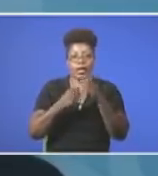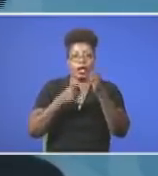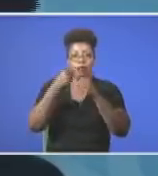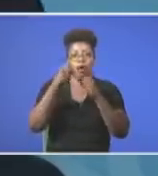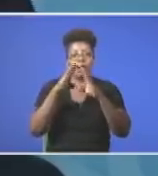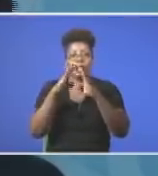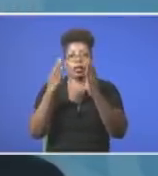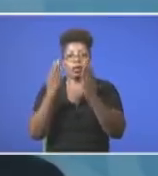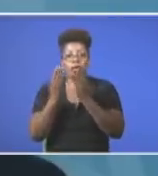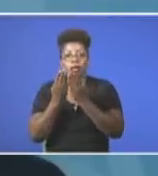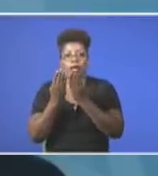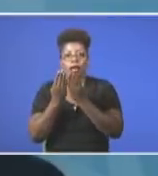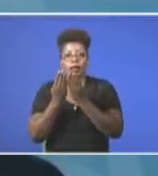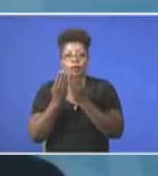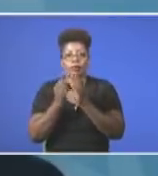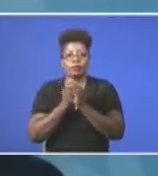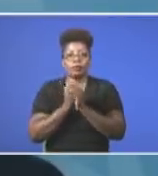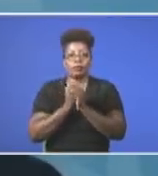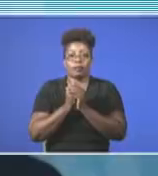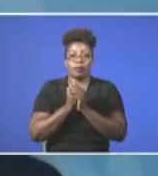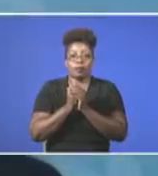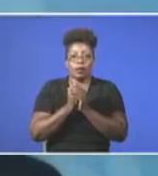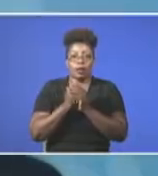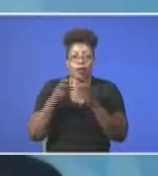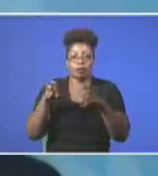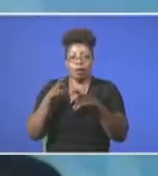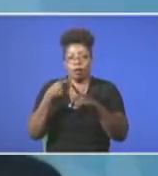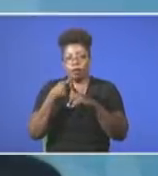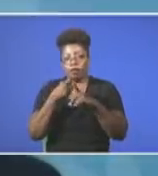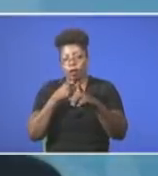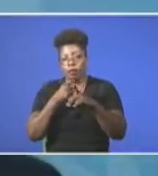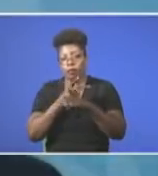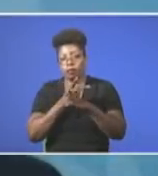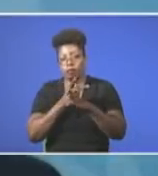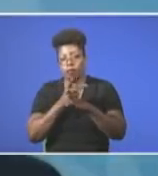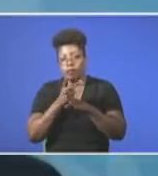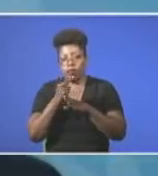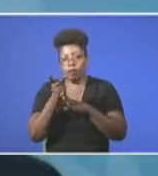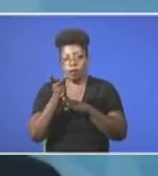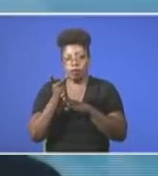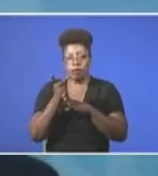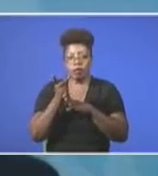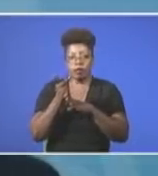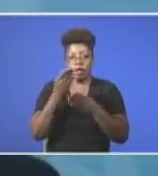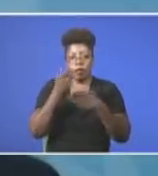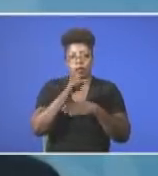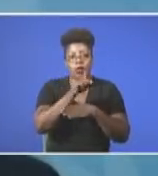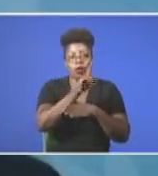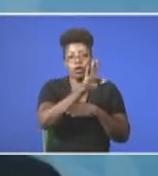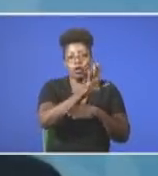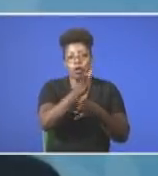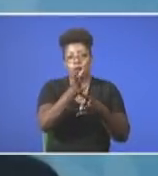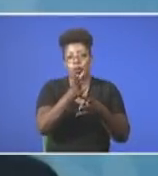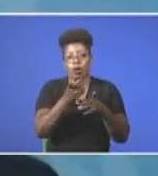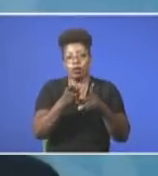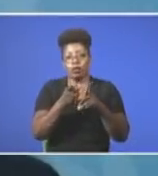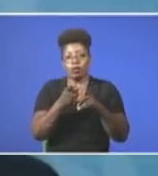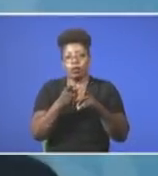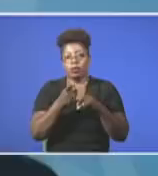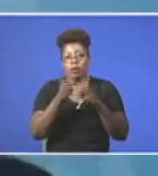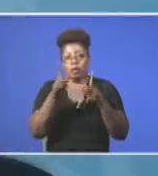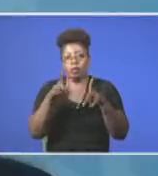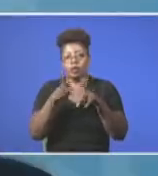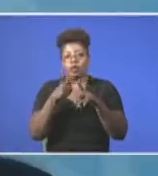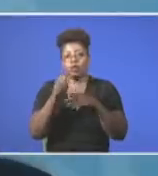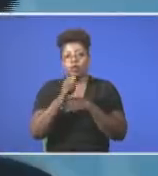club. You know, start with some amateurs, maybe some professionals. Maybe one of y'all might want somebody to train